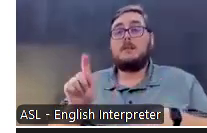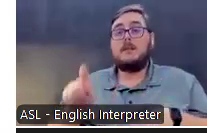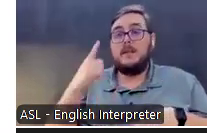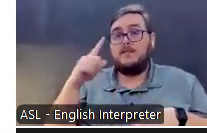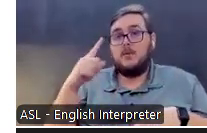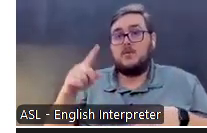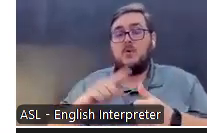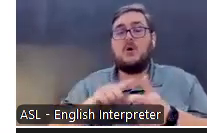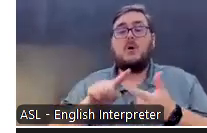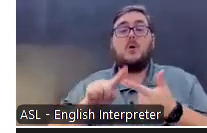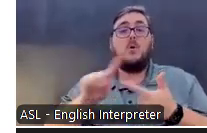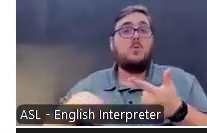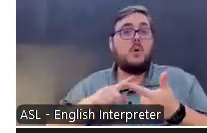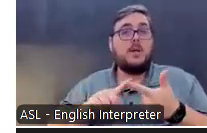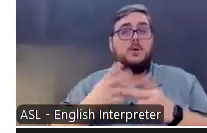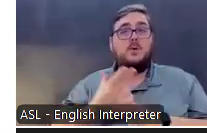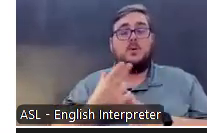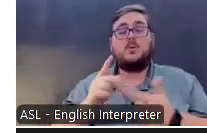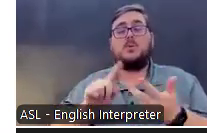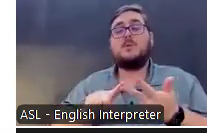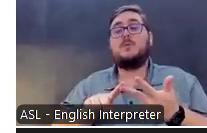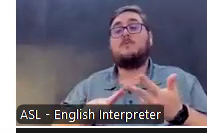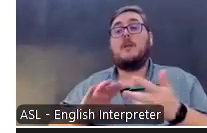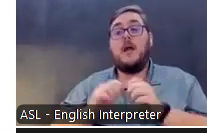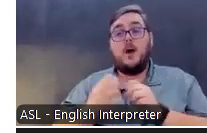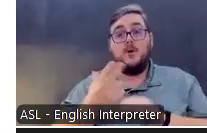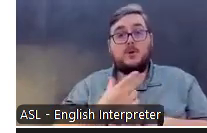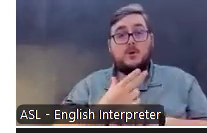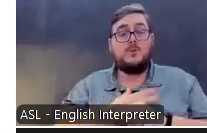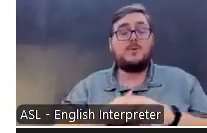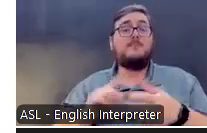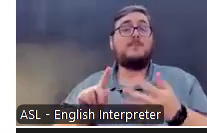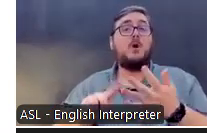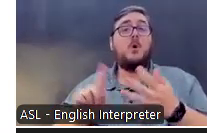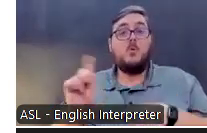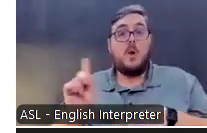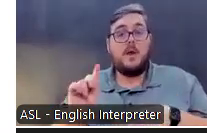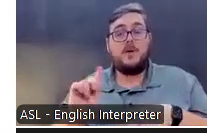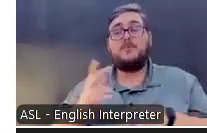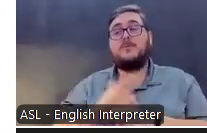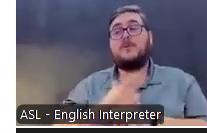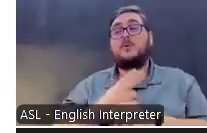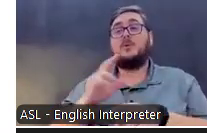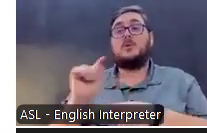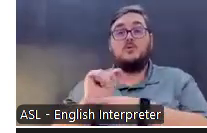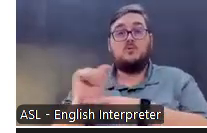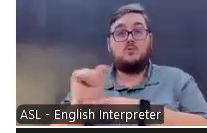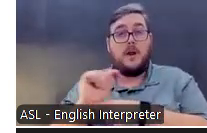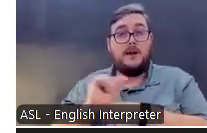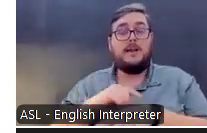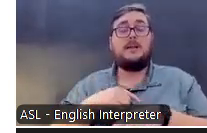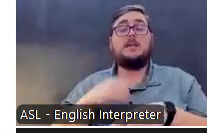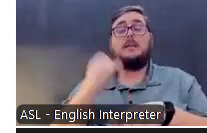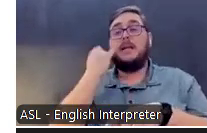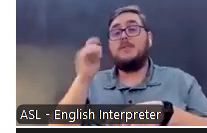be used, where it will be used, the type of training on the device that's needed, if any. And some AT is